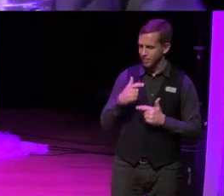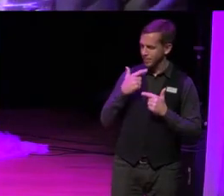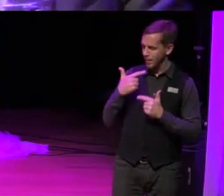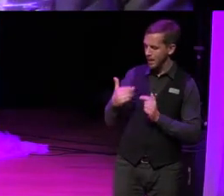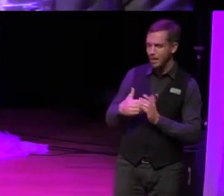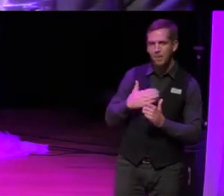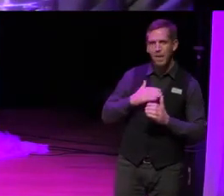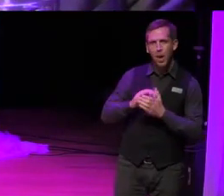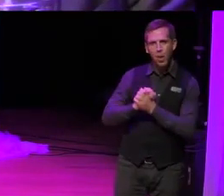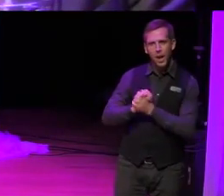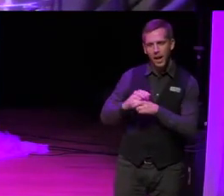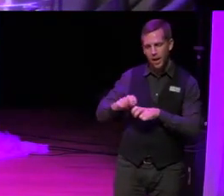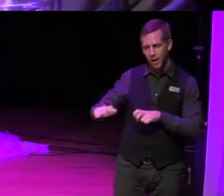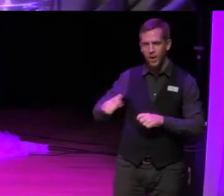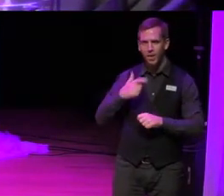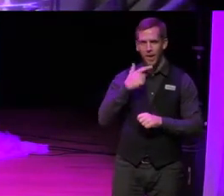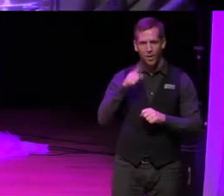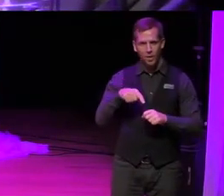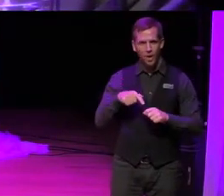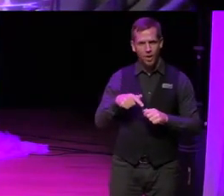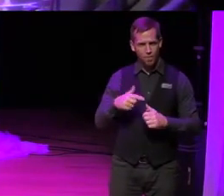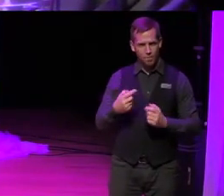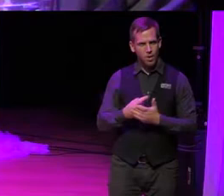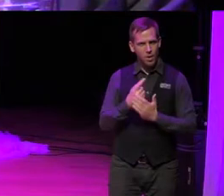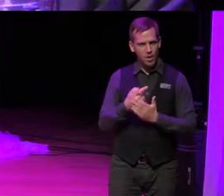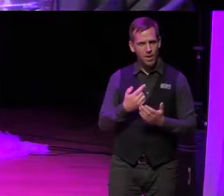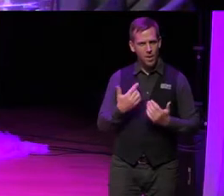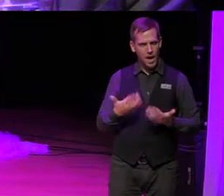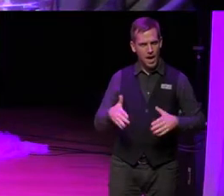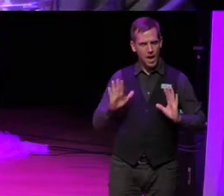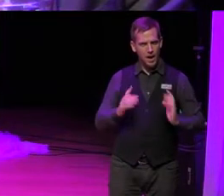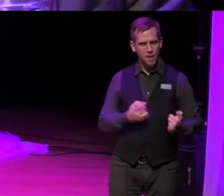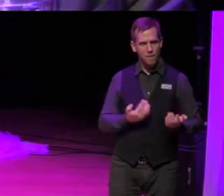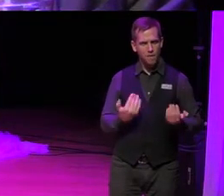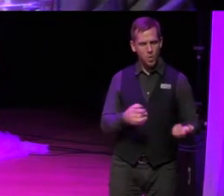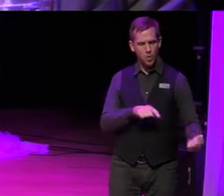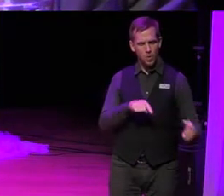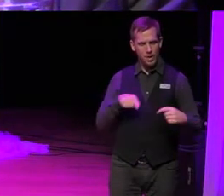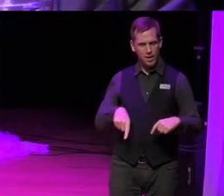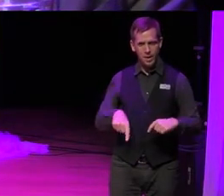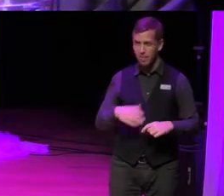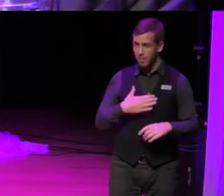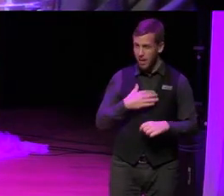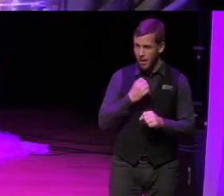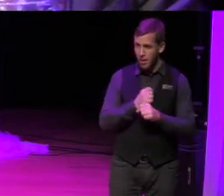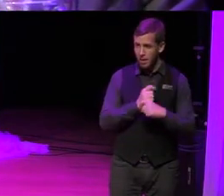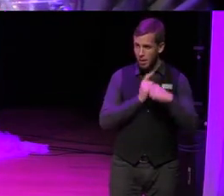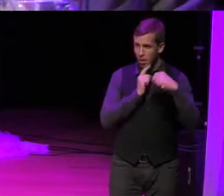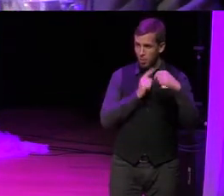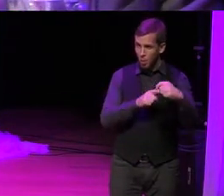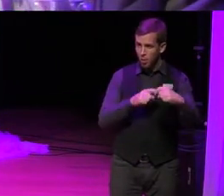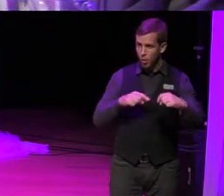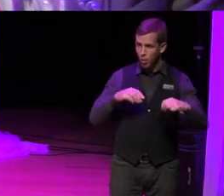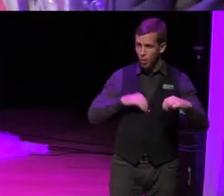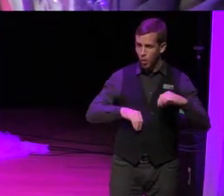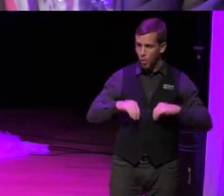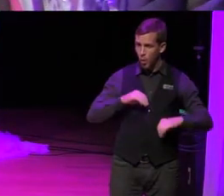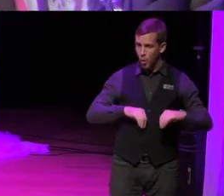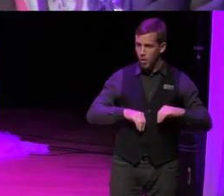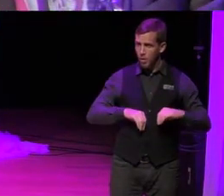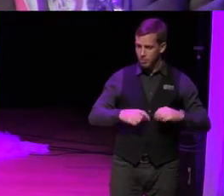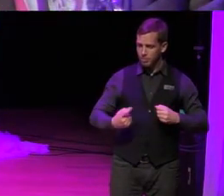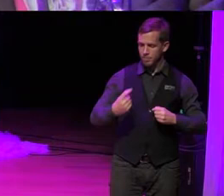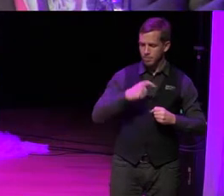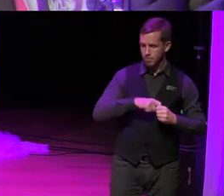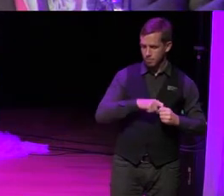privilege to be here. My work into corruption started as an extension